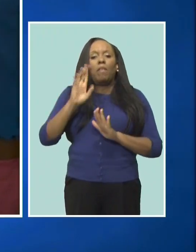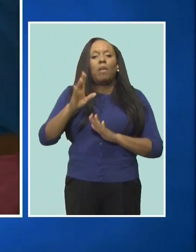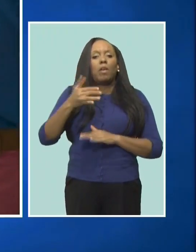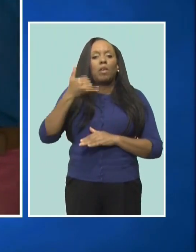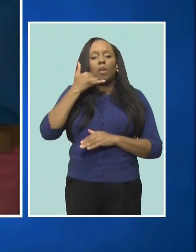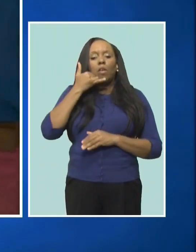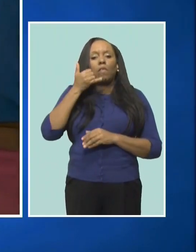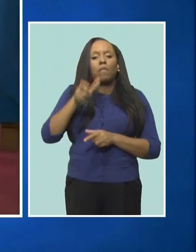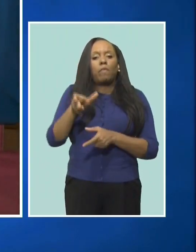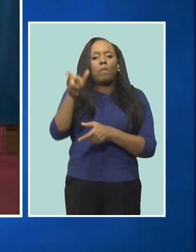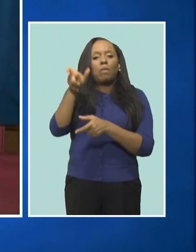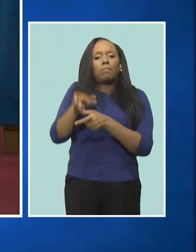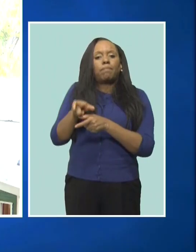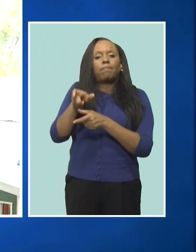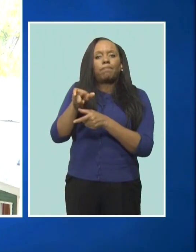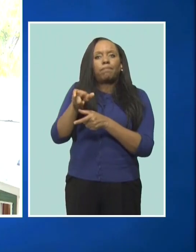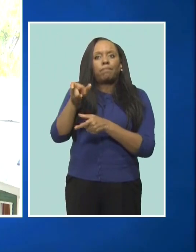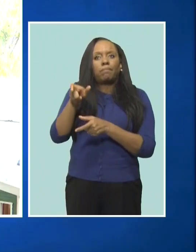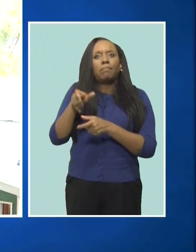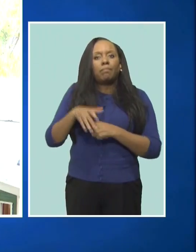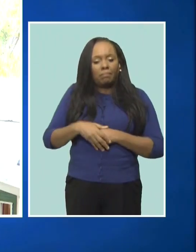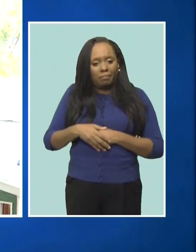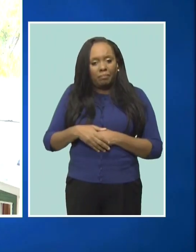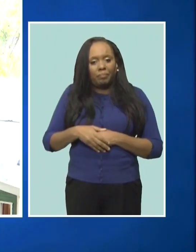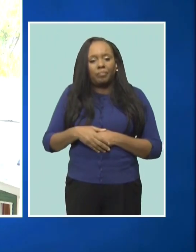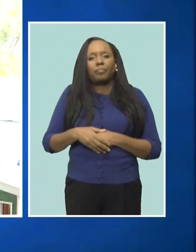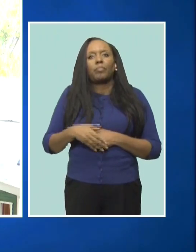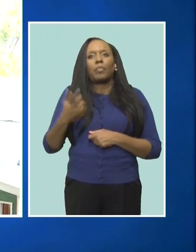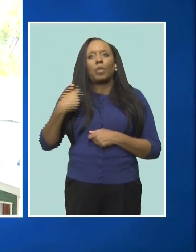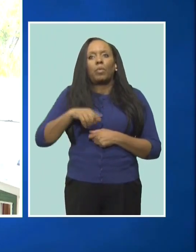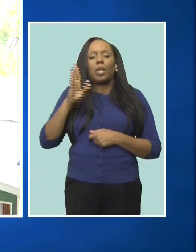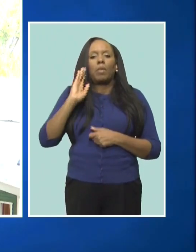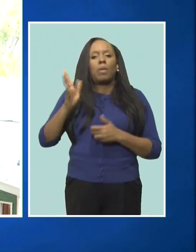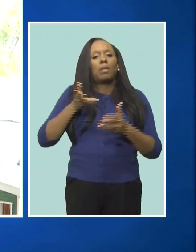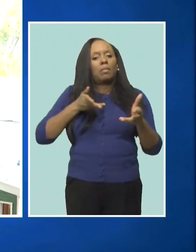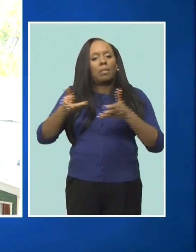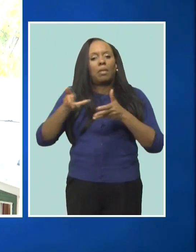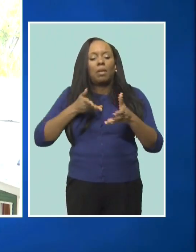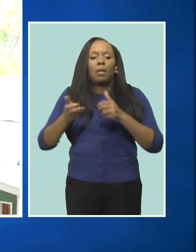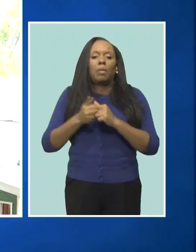in Yes's memorabilia going forward as we interact with other schools and other